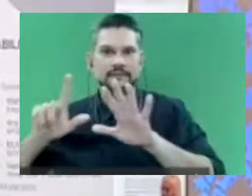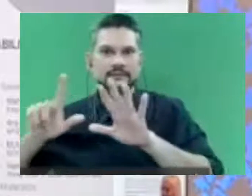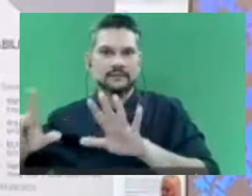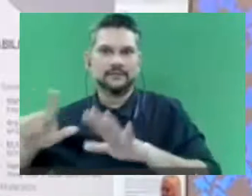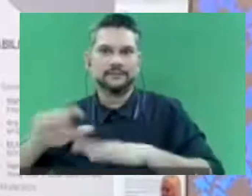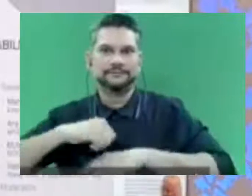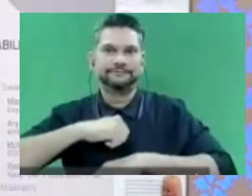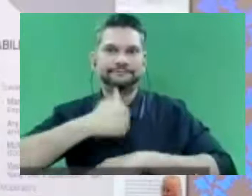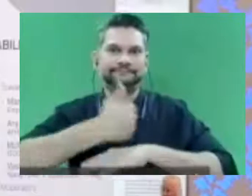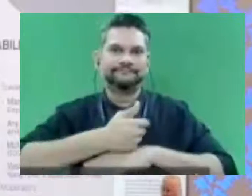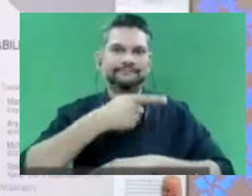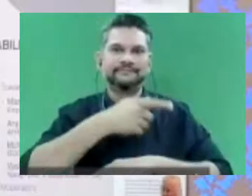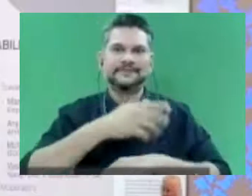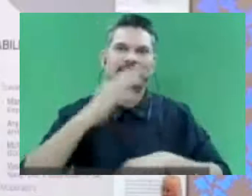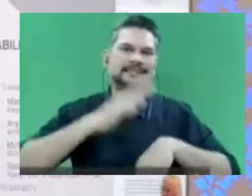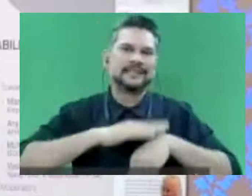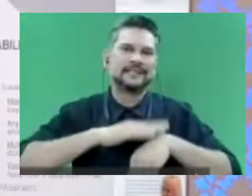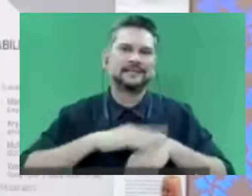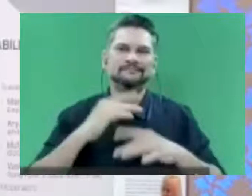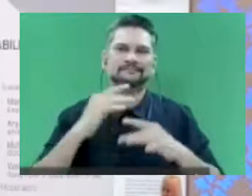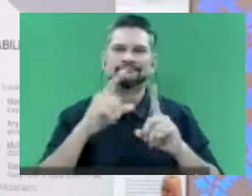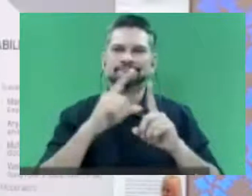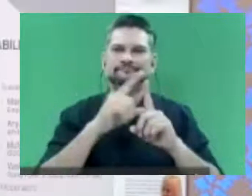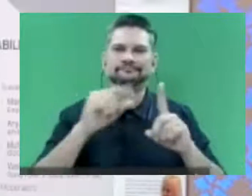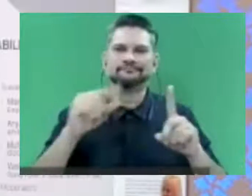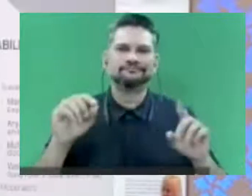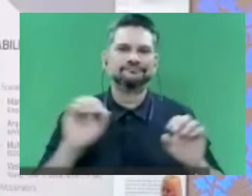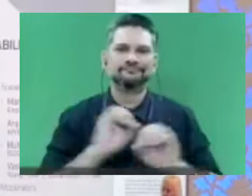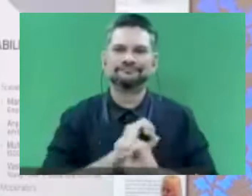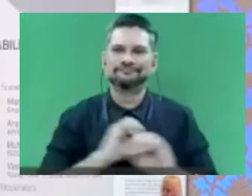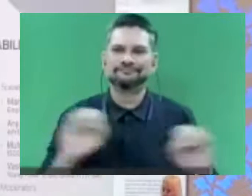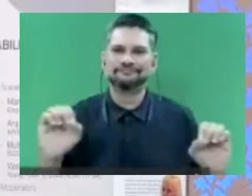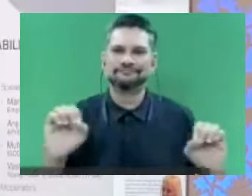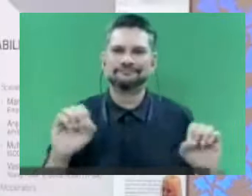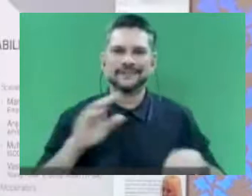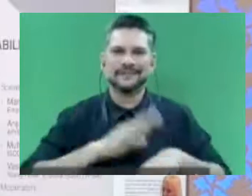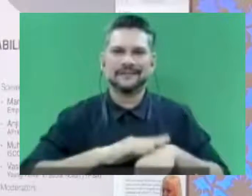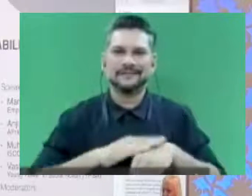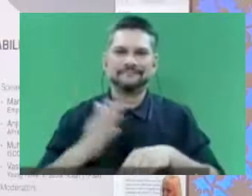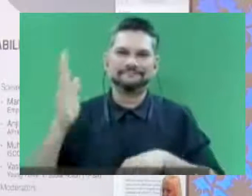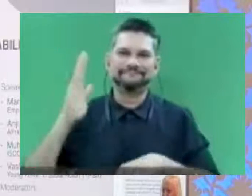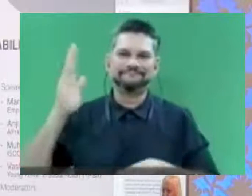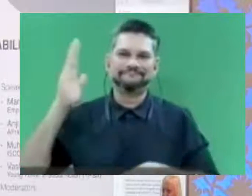on the universe. But we talk a lot about